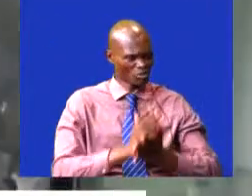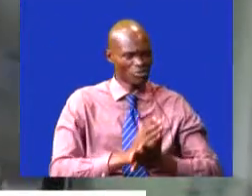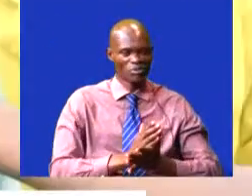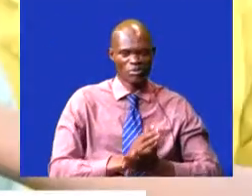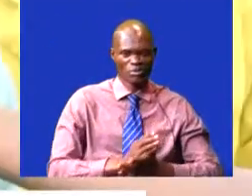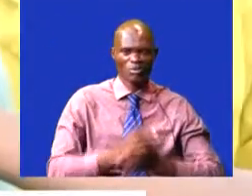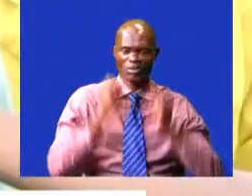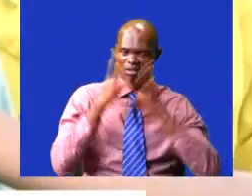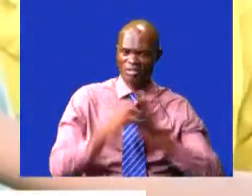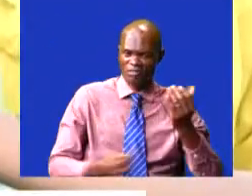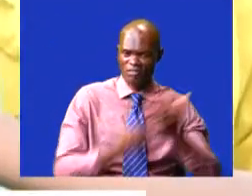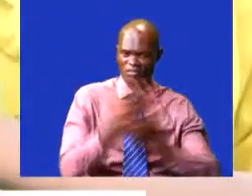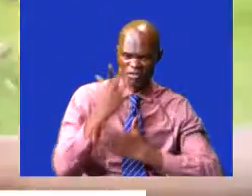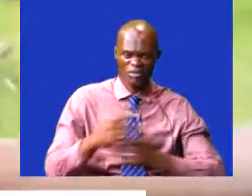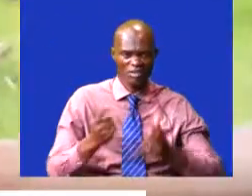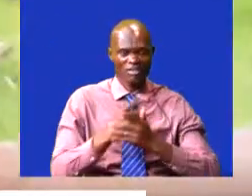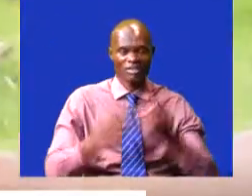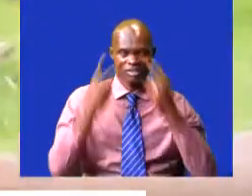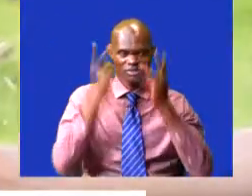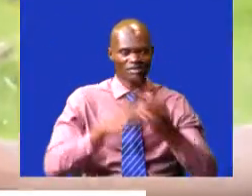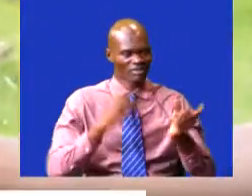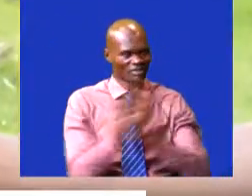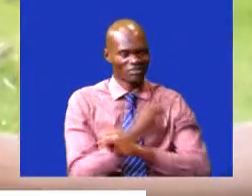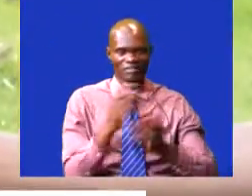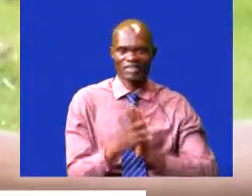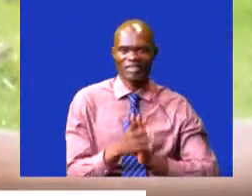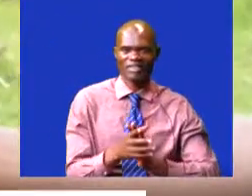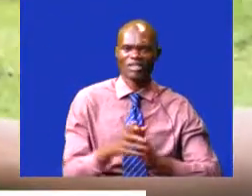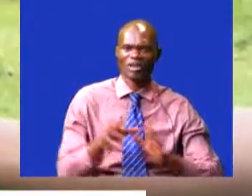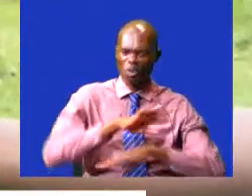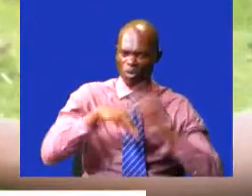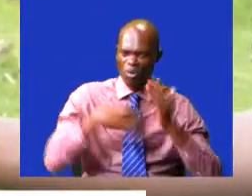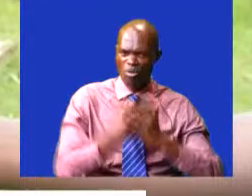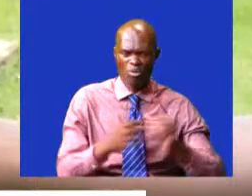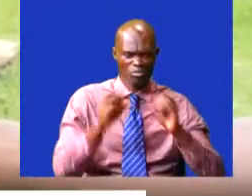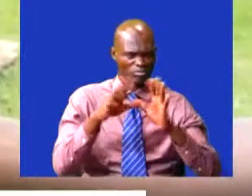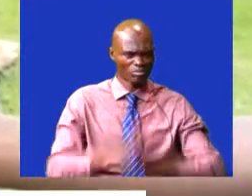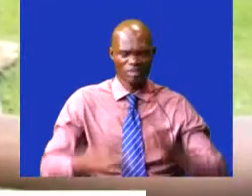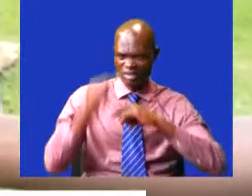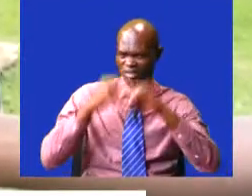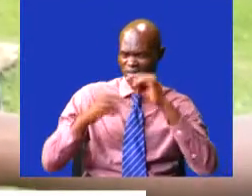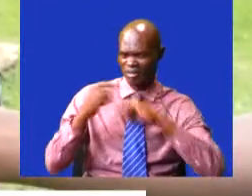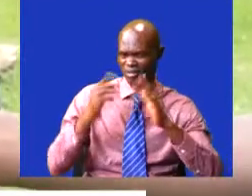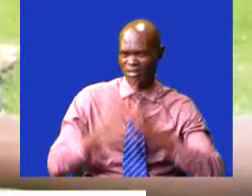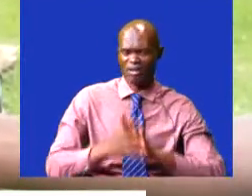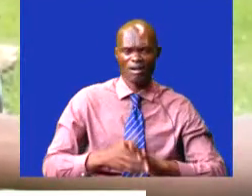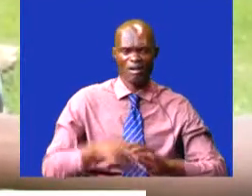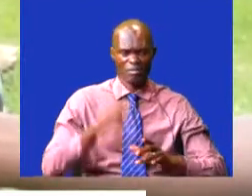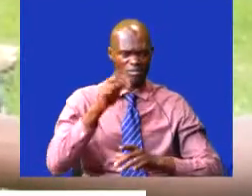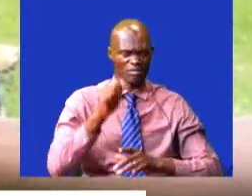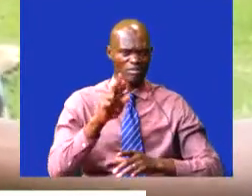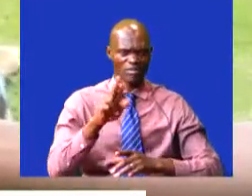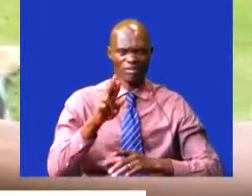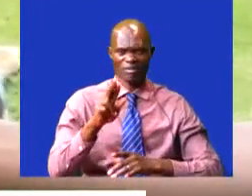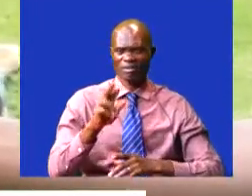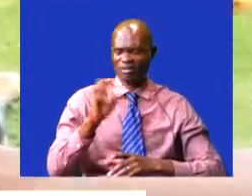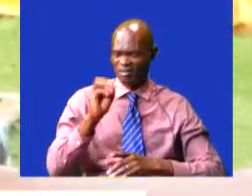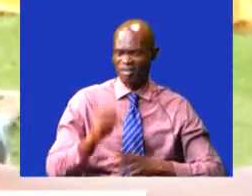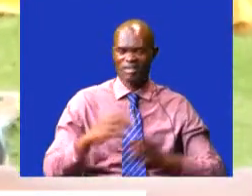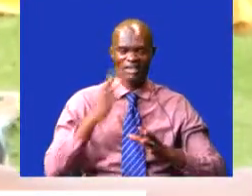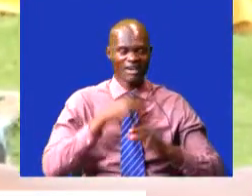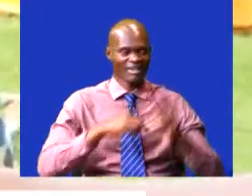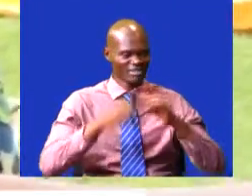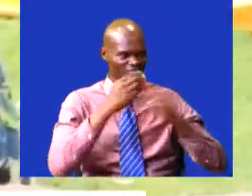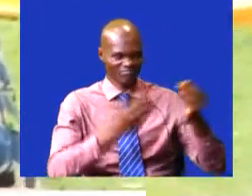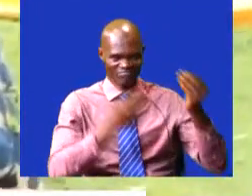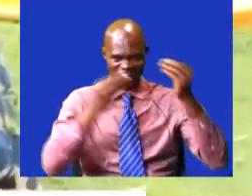Tukianza kupanda vitu naona tofauti vizuri sana. Mtu yeyote mkulima akuje karo wa leo